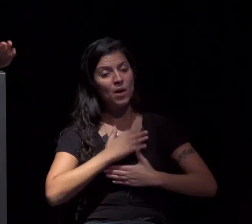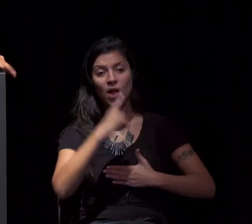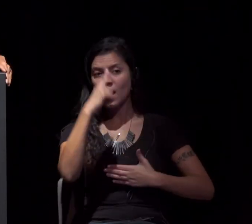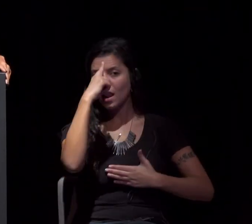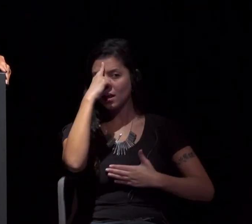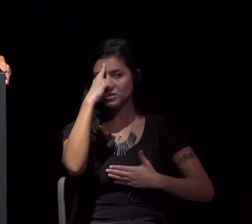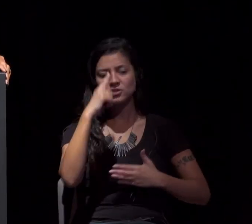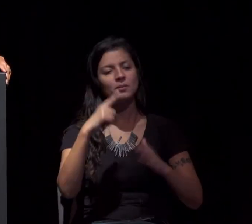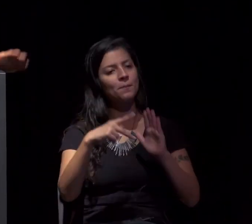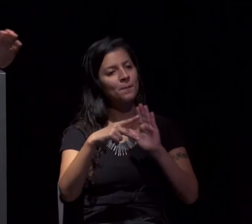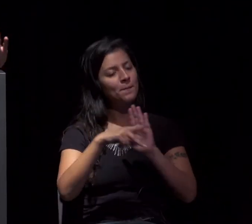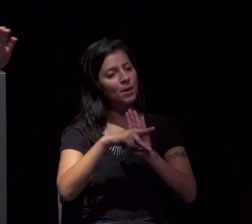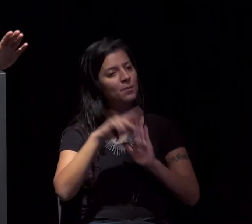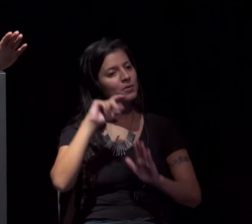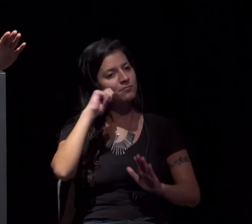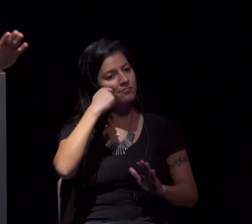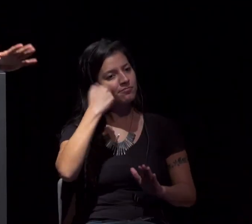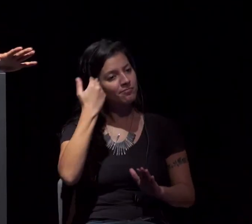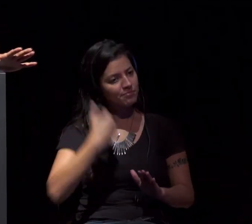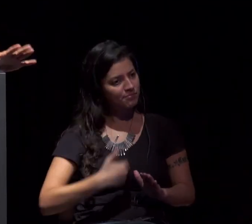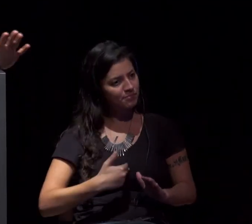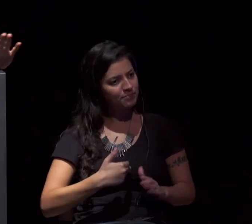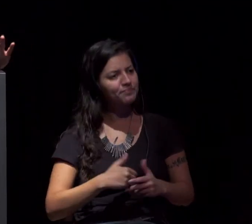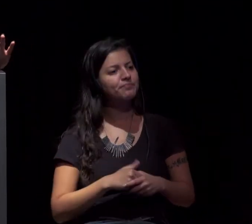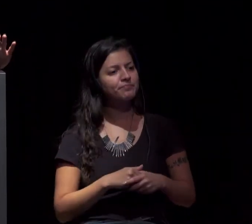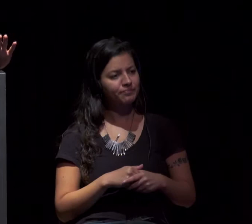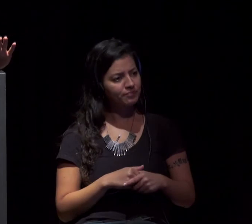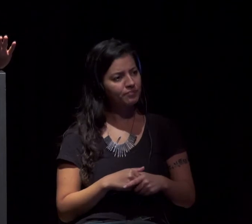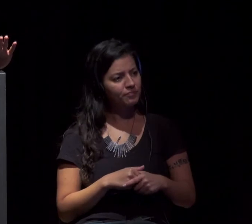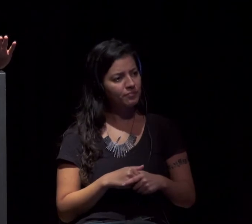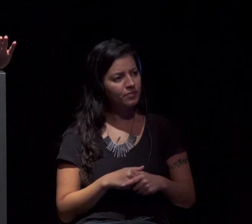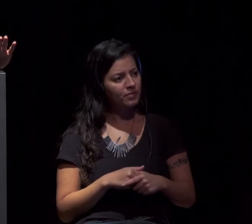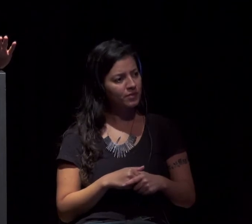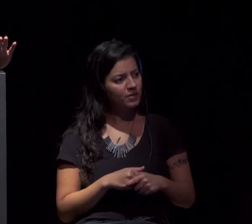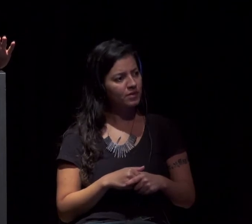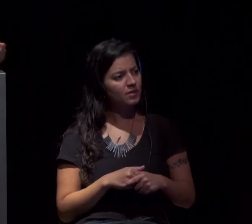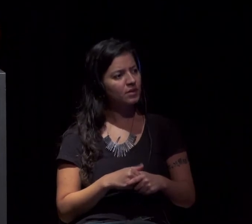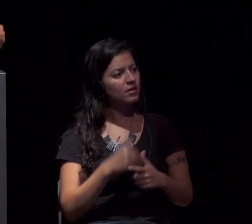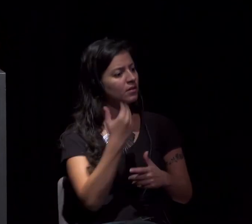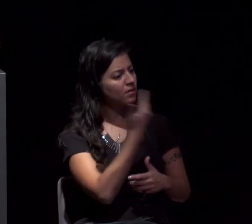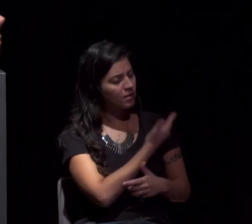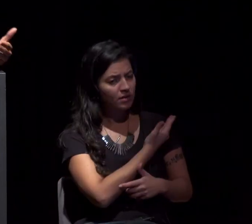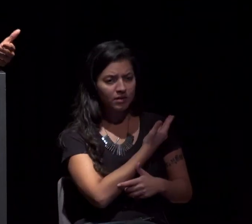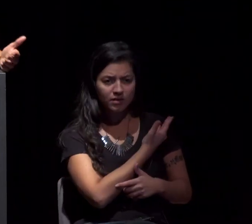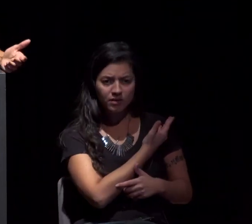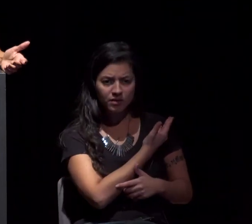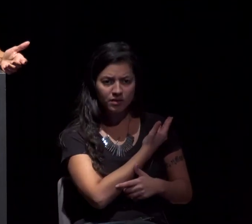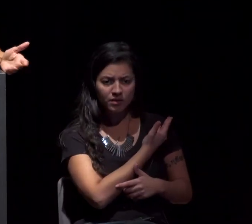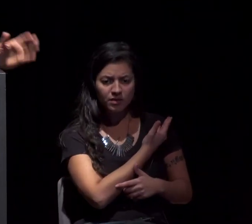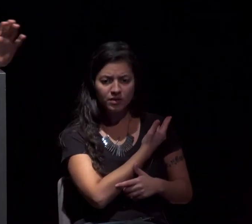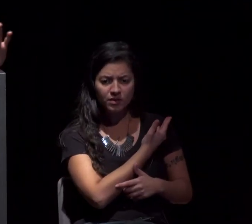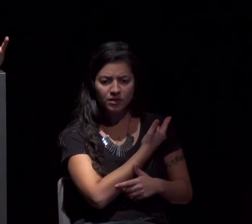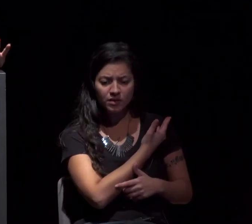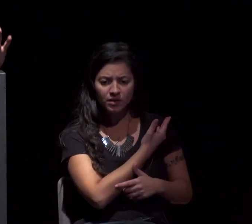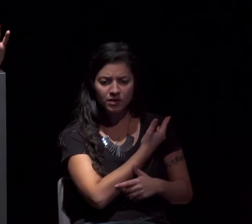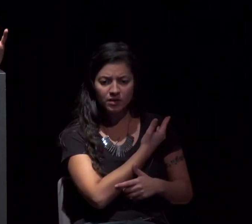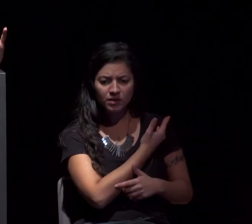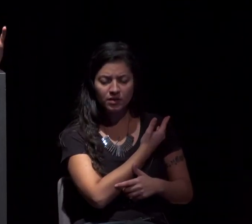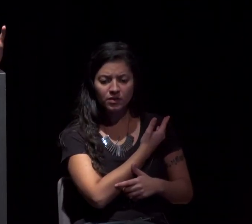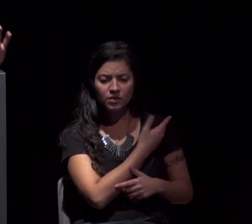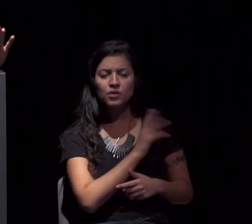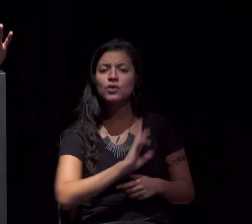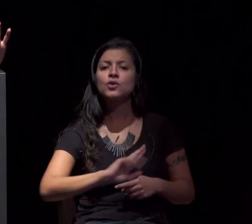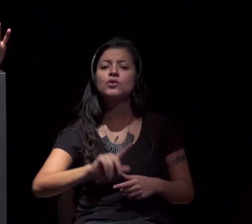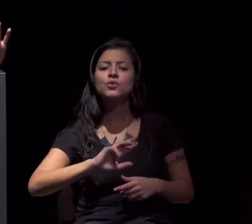resort to this preliminary remark as historical facts, if you will, but simply